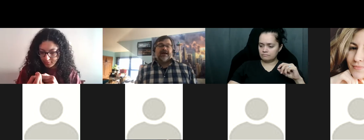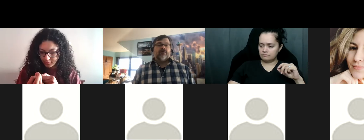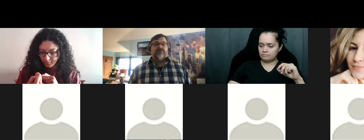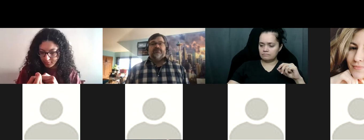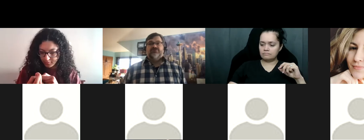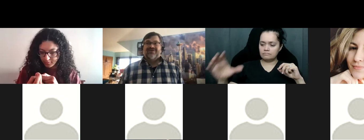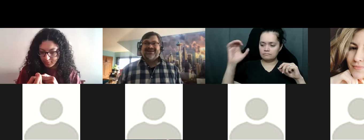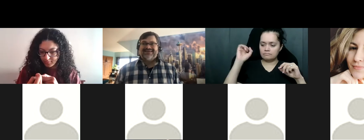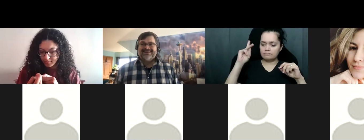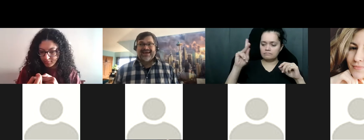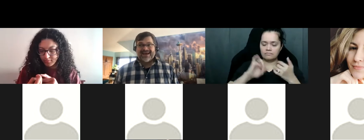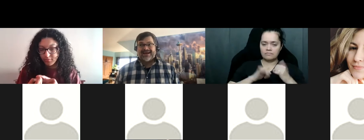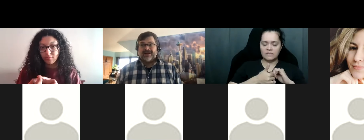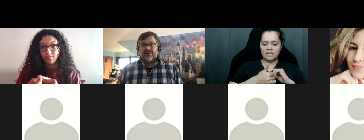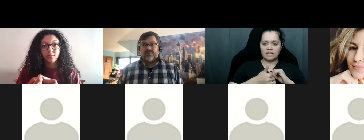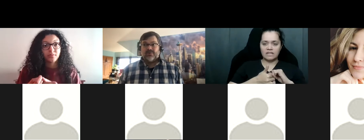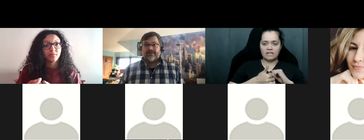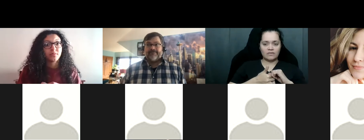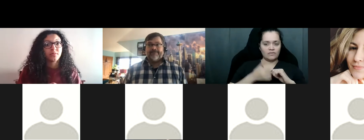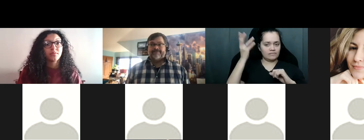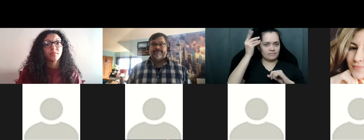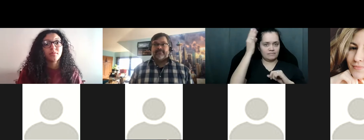Okay, how are you straining now?